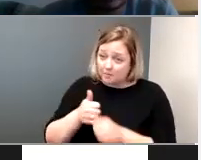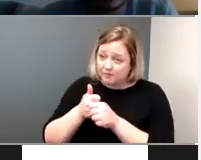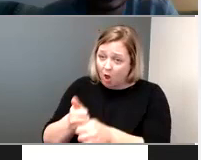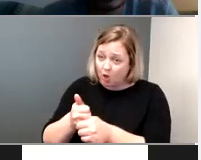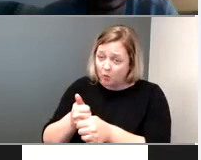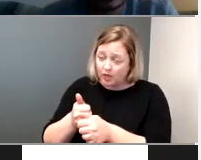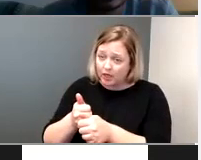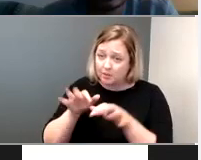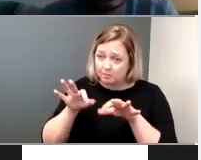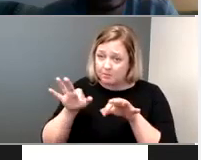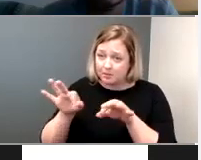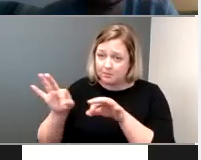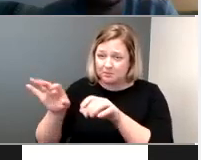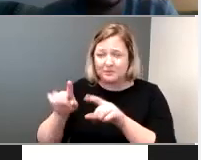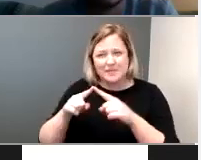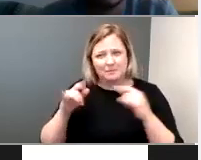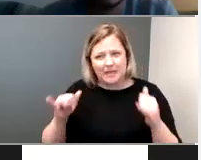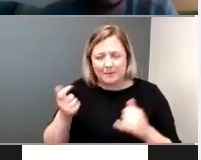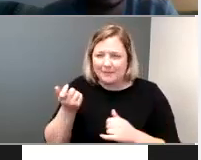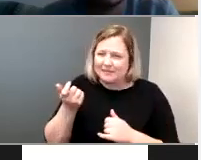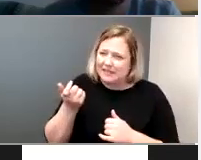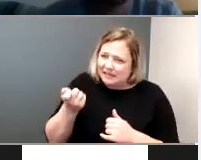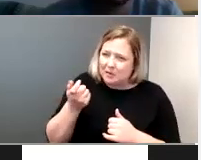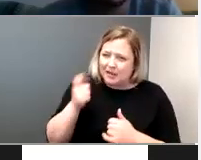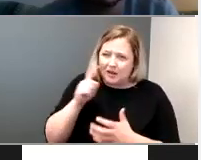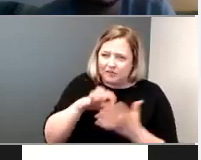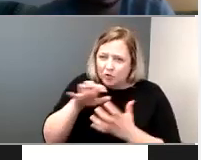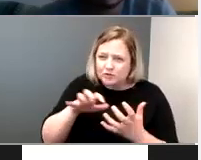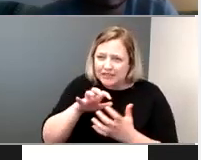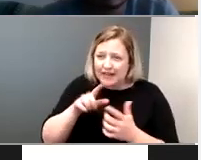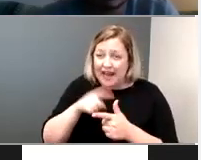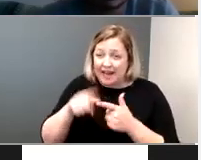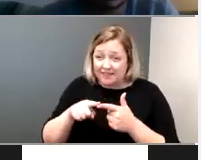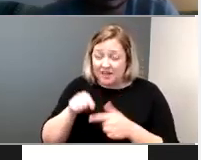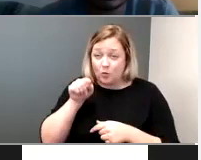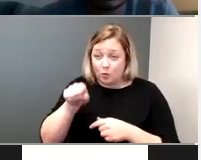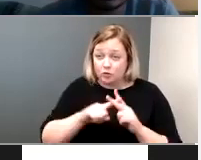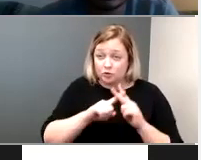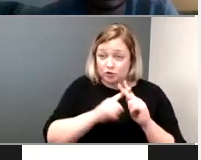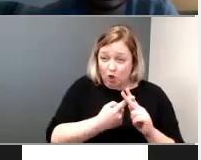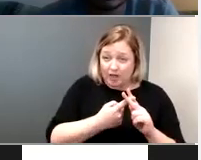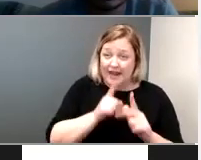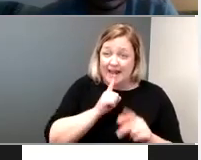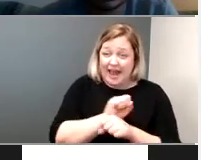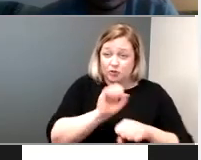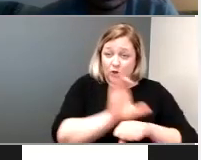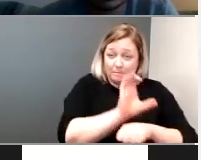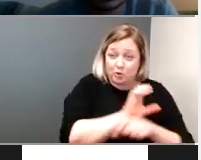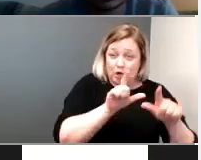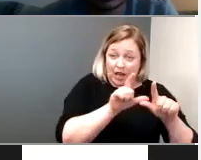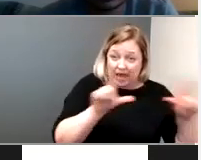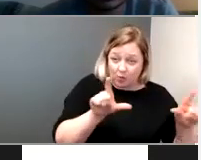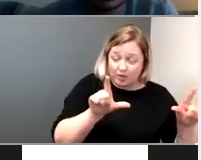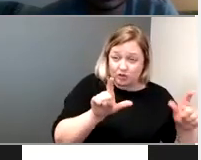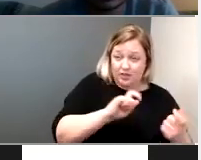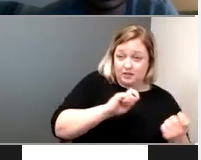it's also somewhat confusing. And then when you went from the actual computer language to interpreting that into the equation, yes, I think